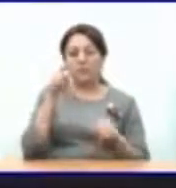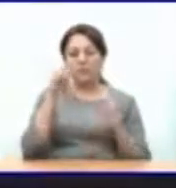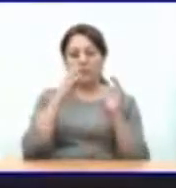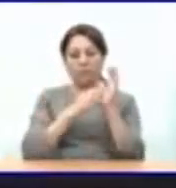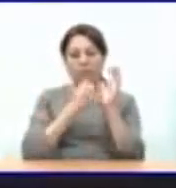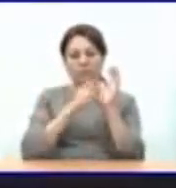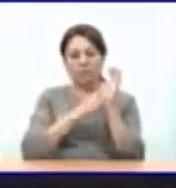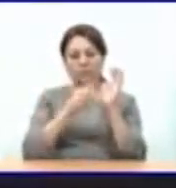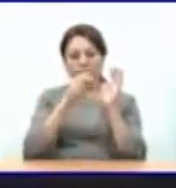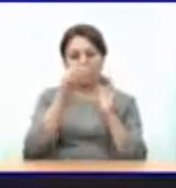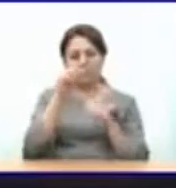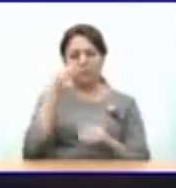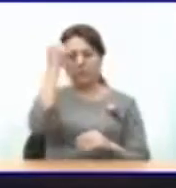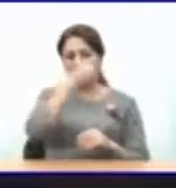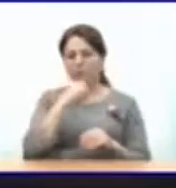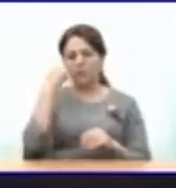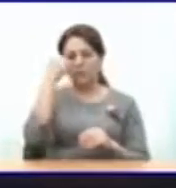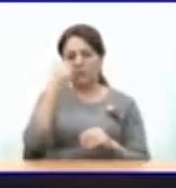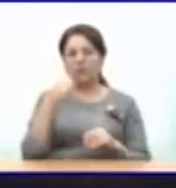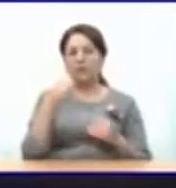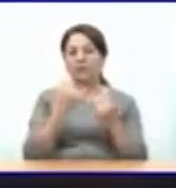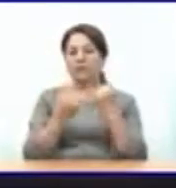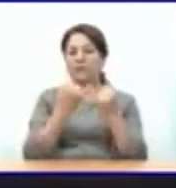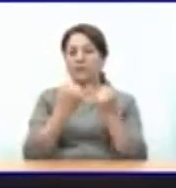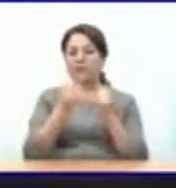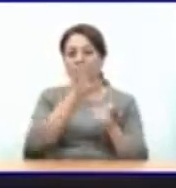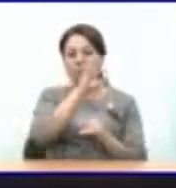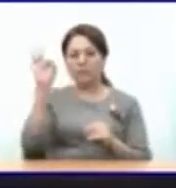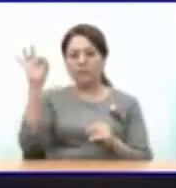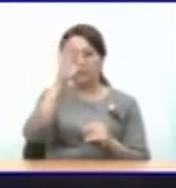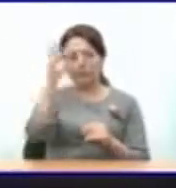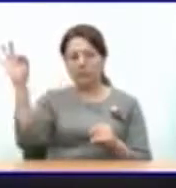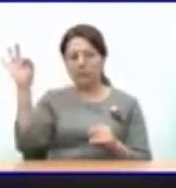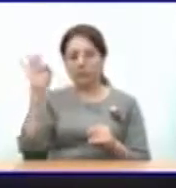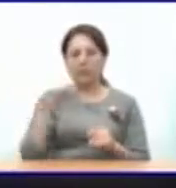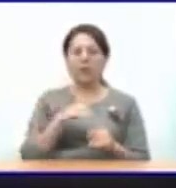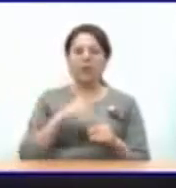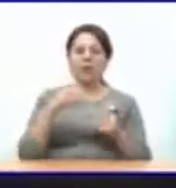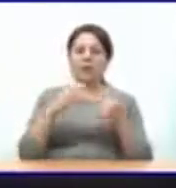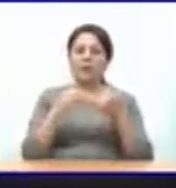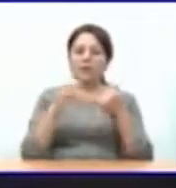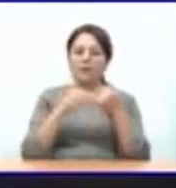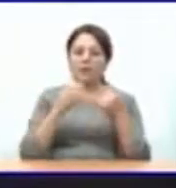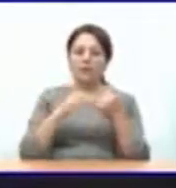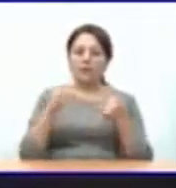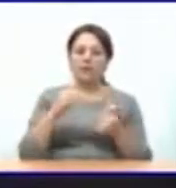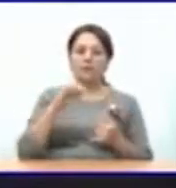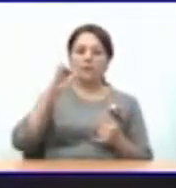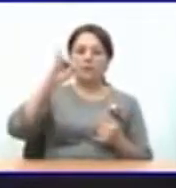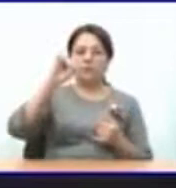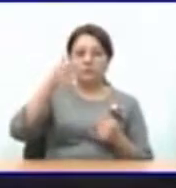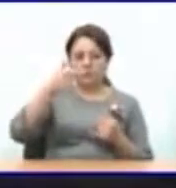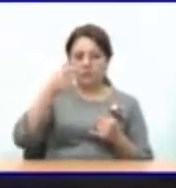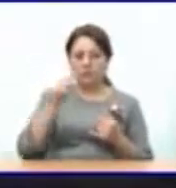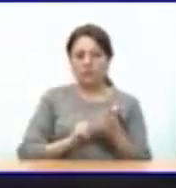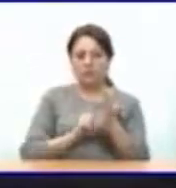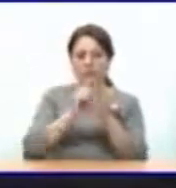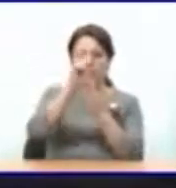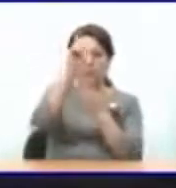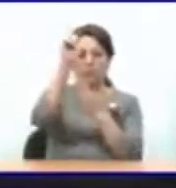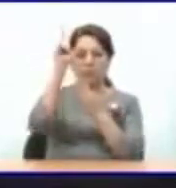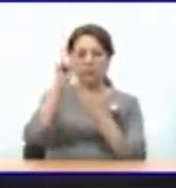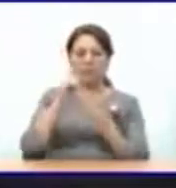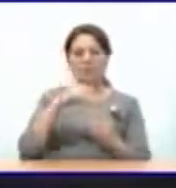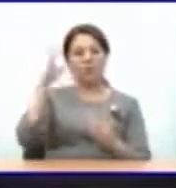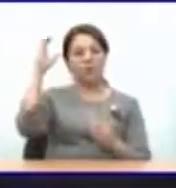mana bu sariq chiziqlar yerning janubiy magnit qutbidan chiqayotgan kuch chiziqlari. Ko'k rangdagi